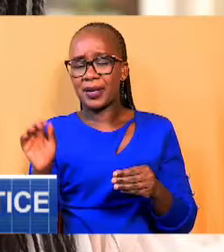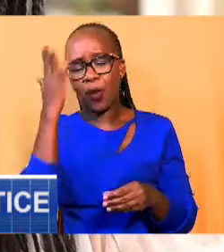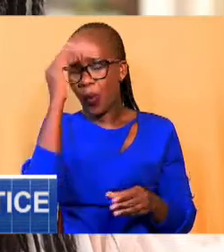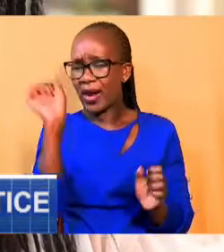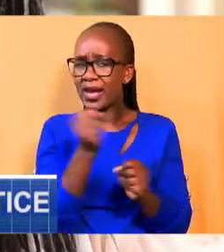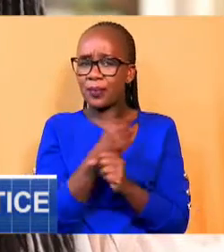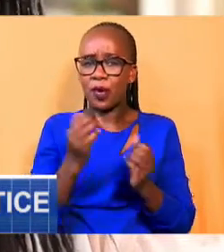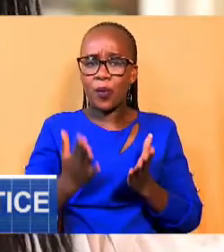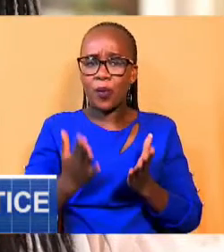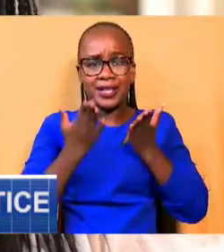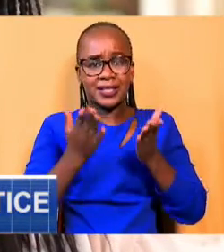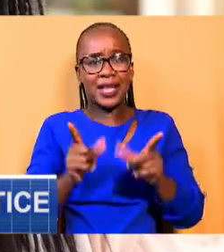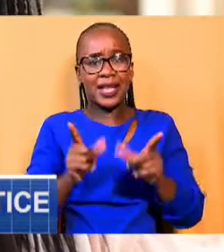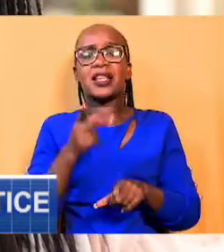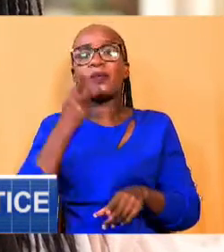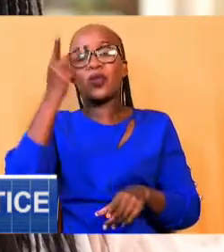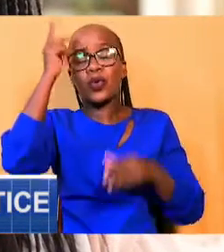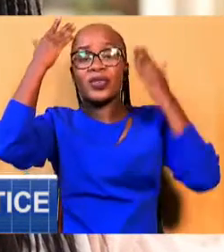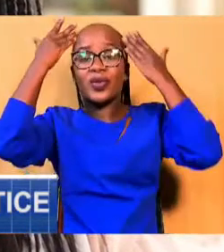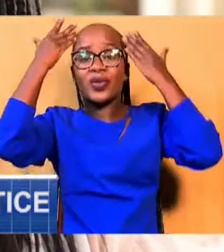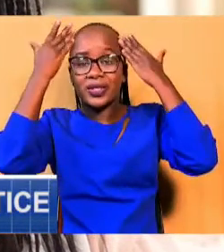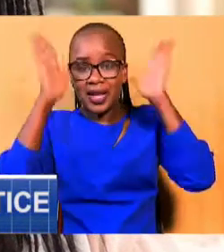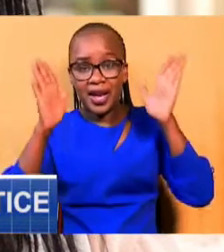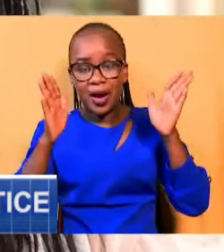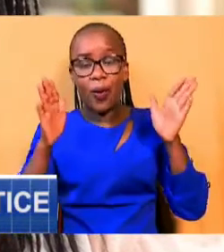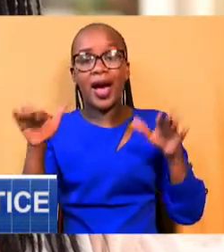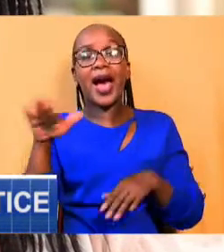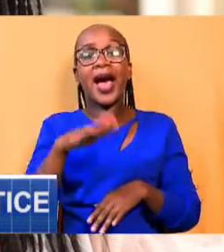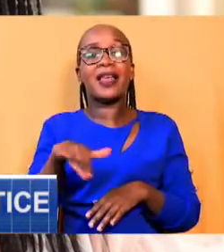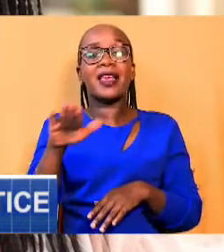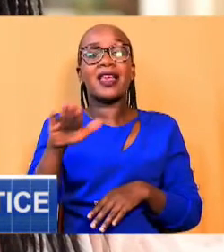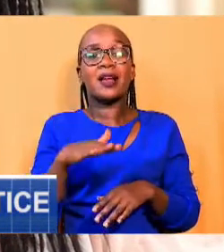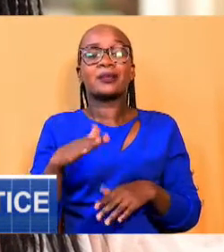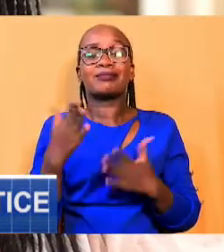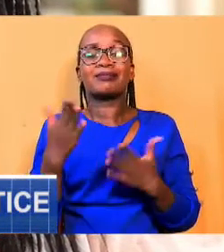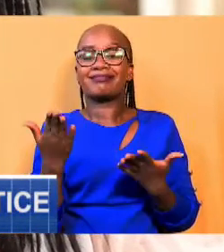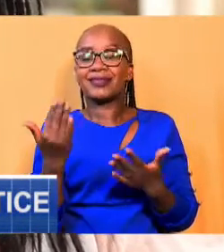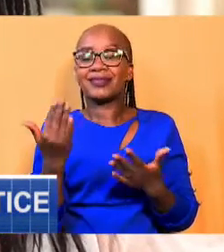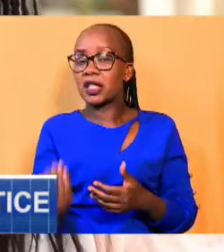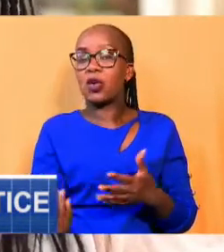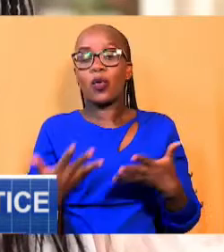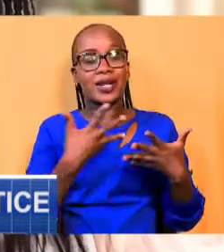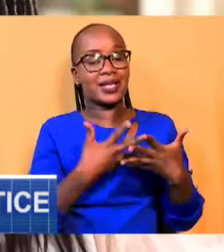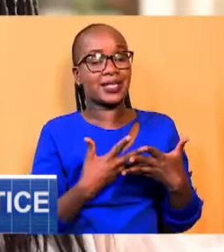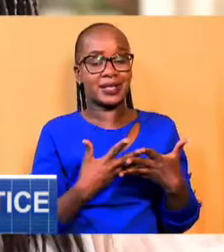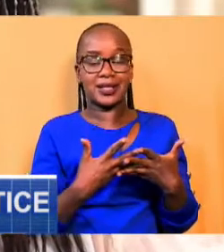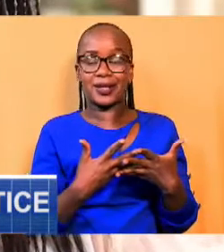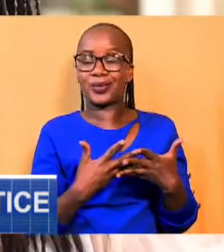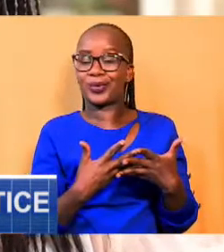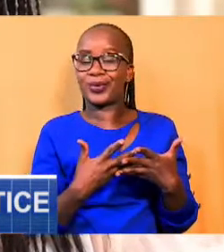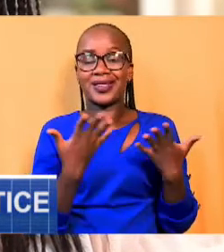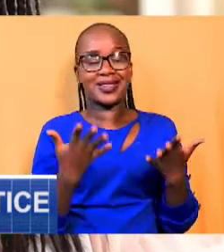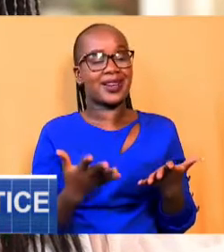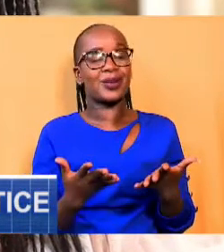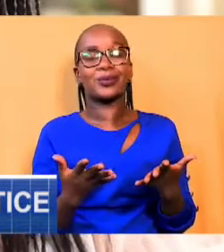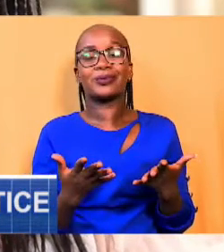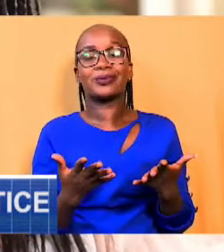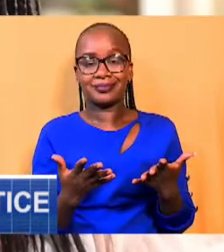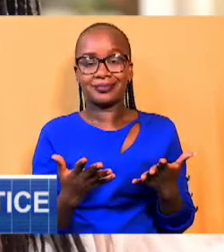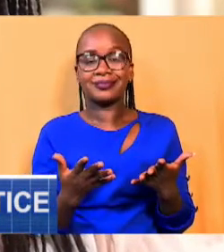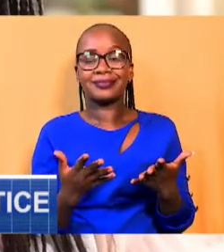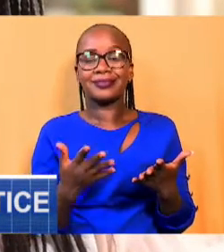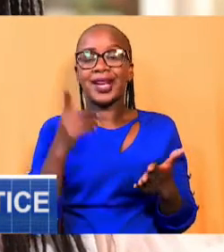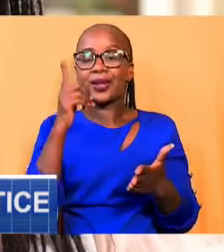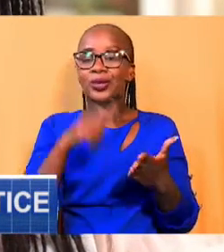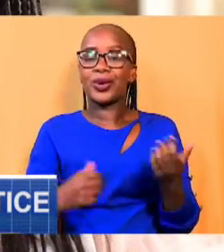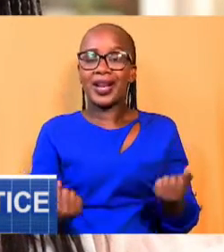can't express themselves. The parent was nowhere near the environment when they were arrested or taken, and that's how they end up disappearing in the system.